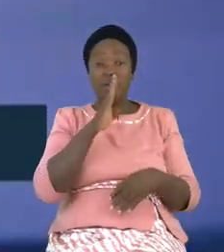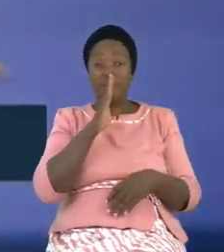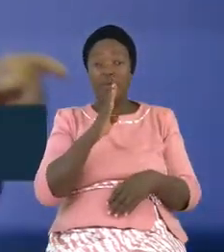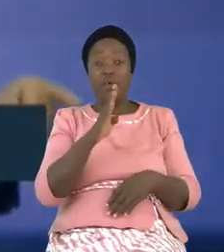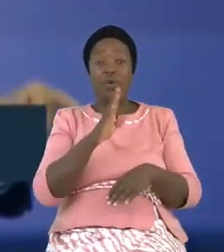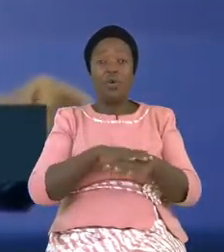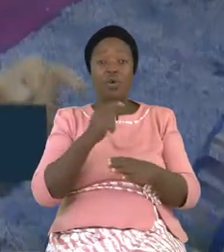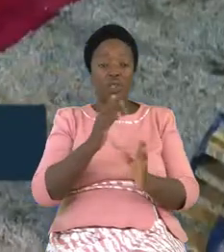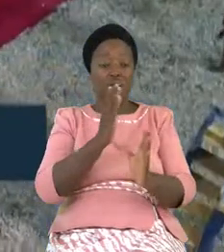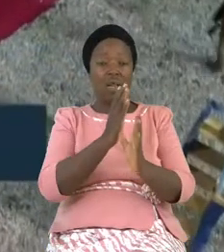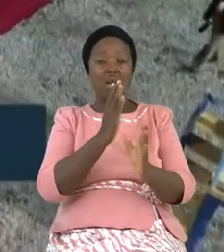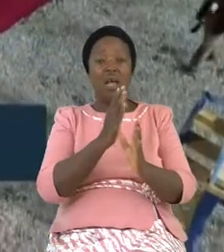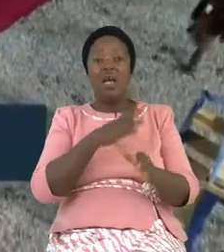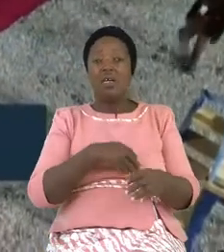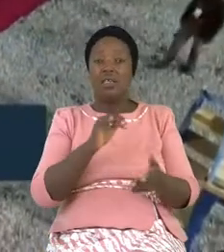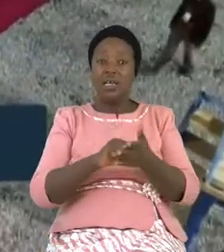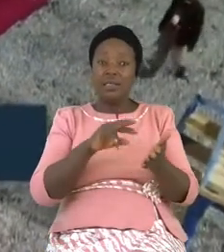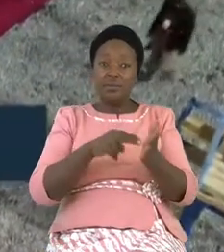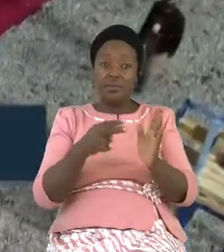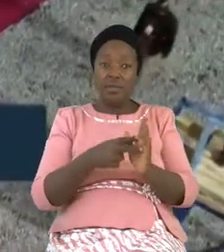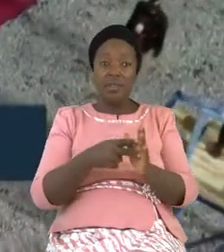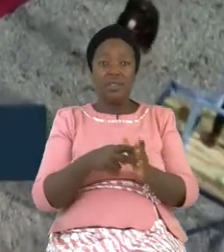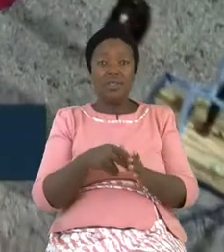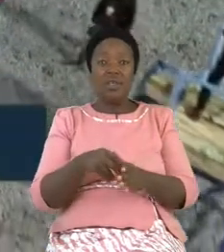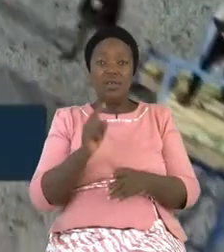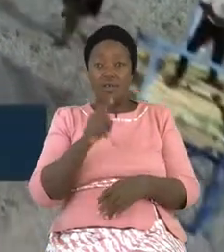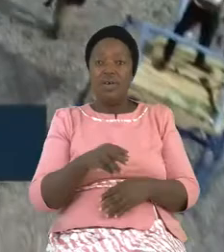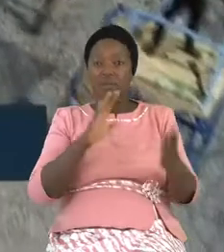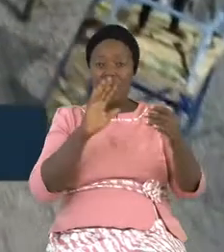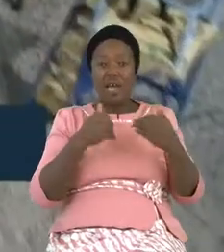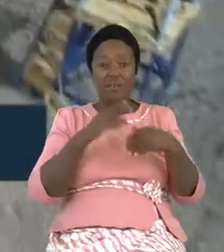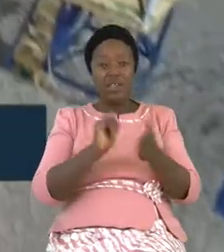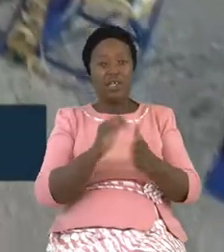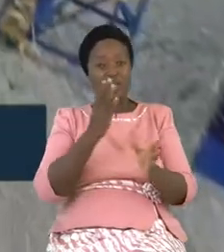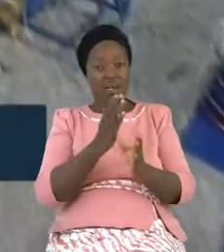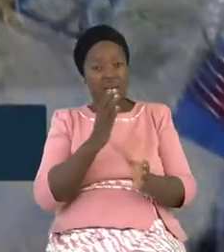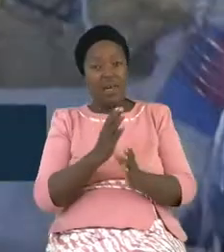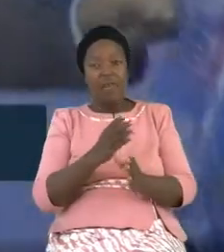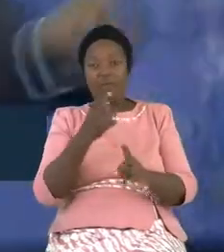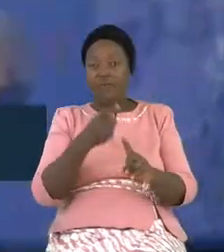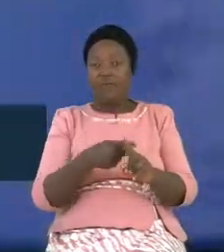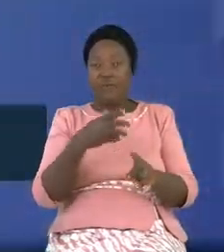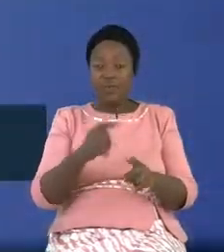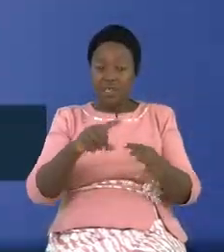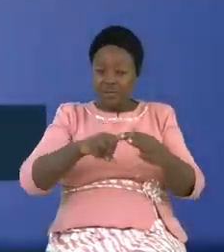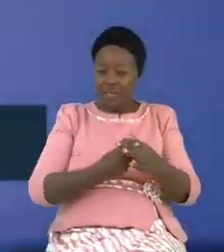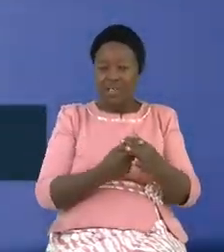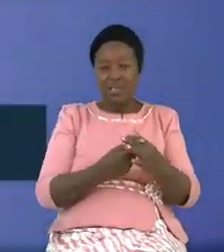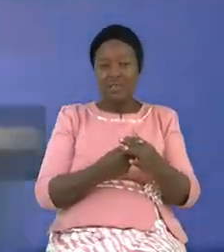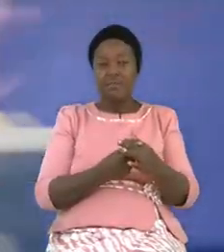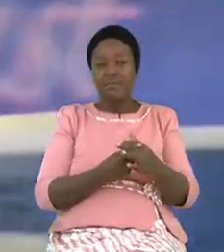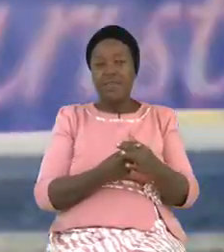line. That is, there is, let's draw the line from the commencement to the